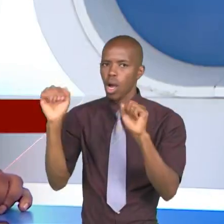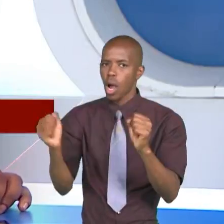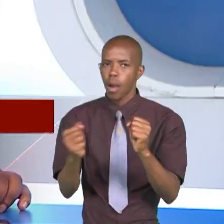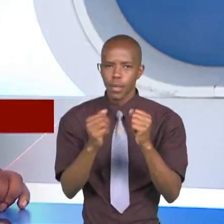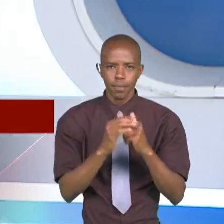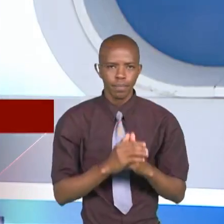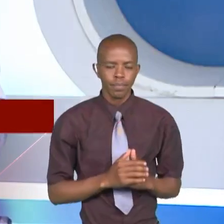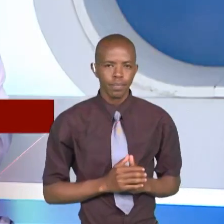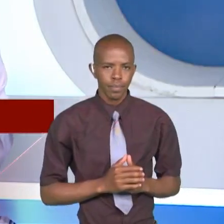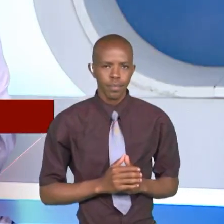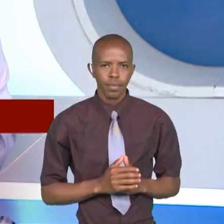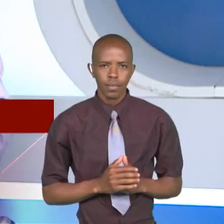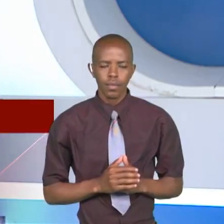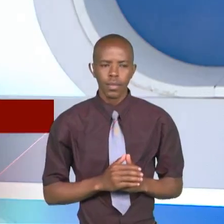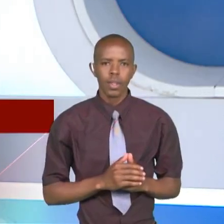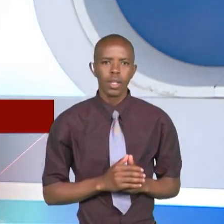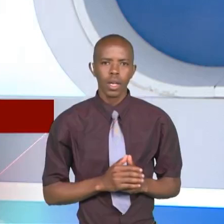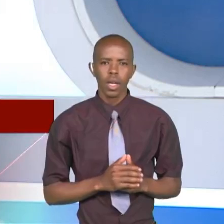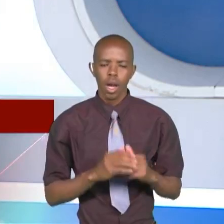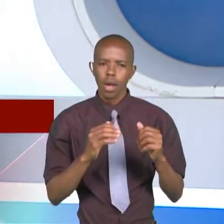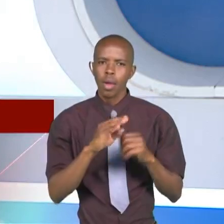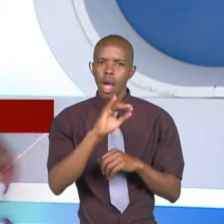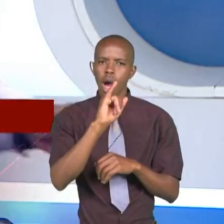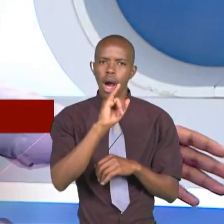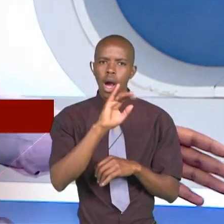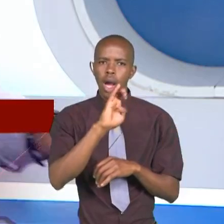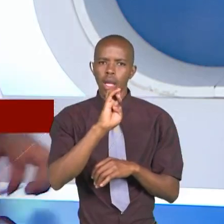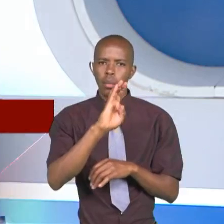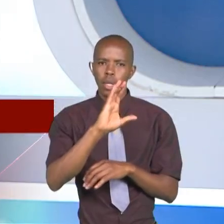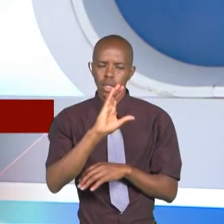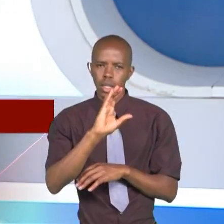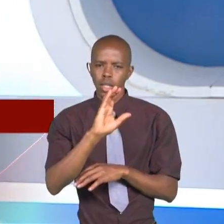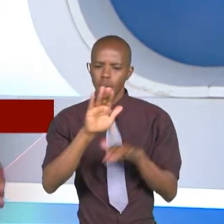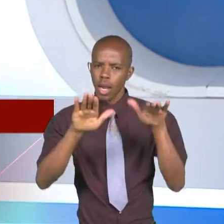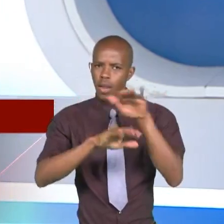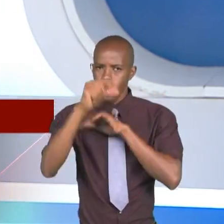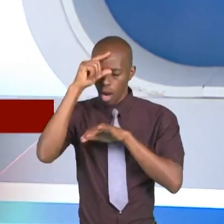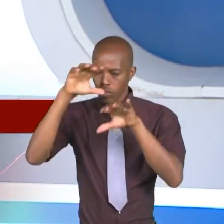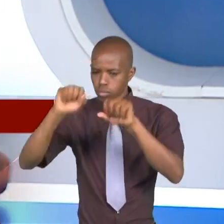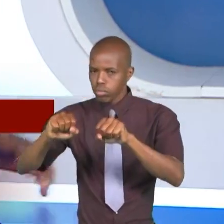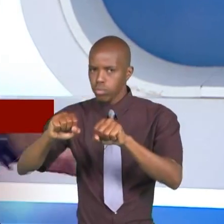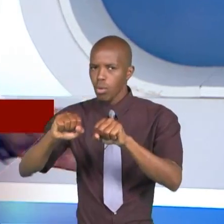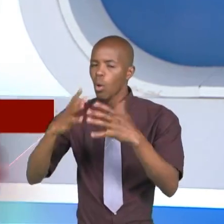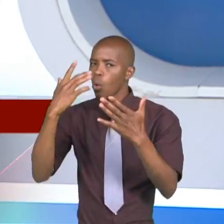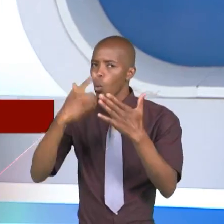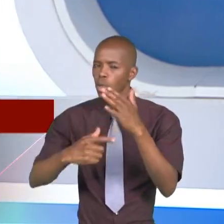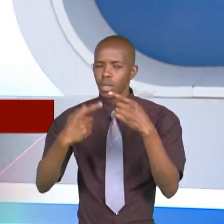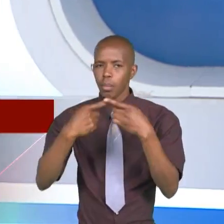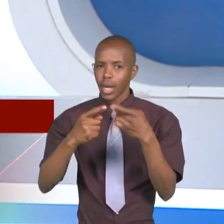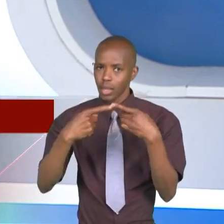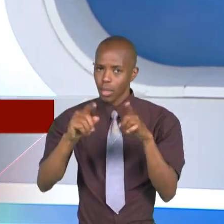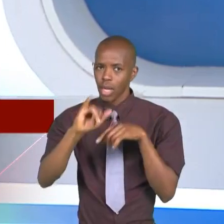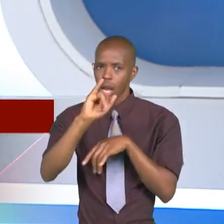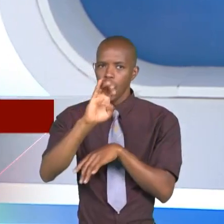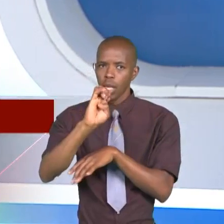Gakuya, IEBC, what is supposed to occur is that IEBC, the deputy governor is supposed to take over, but IEBC says that they